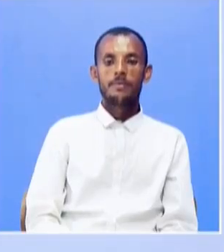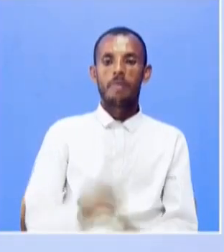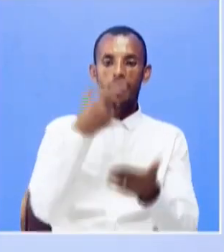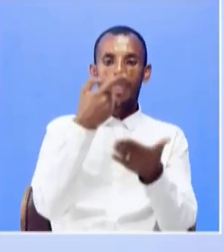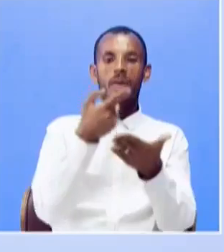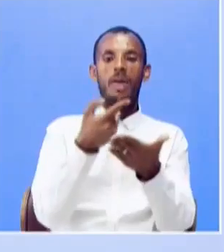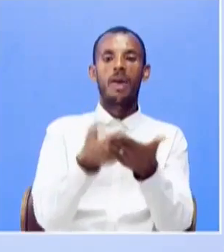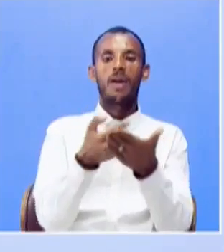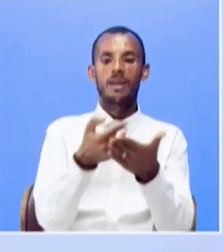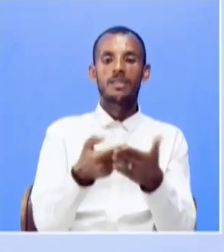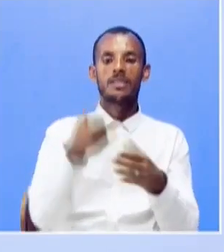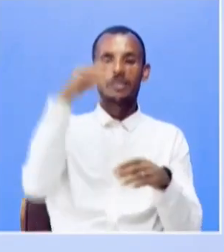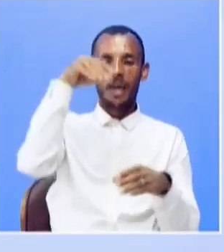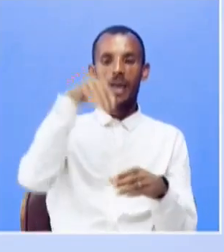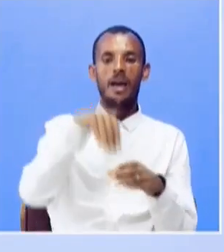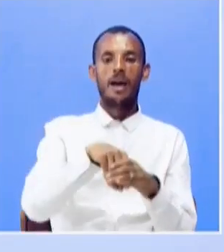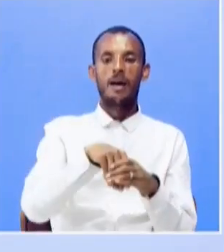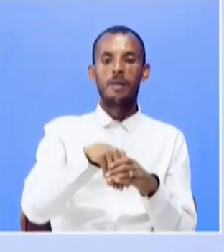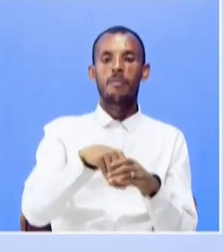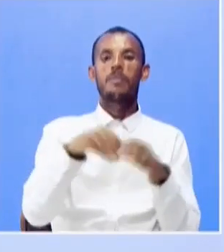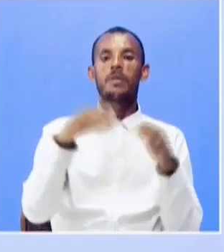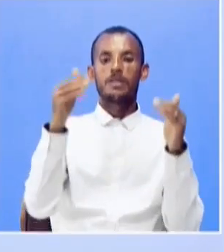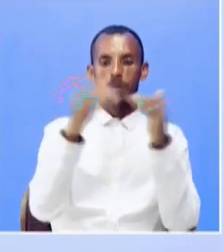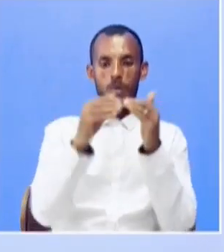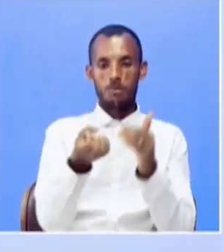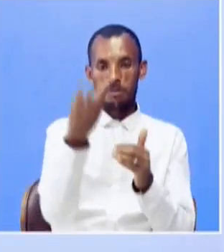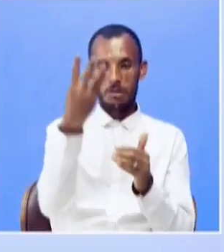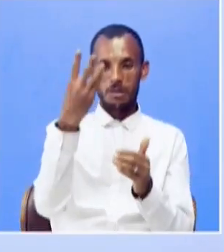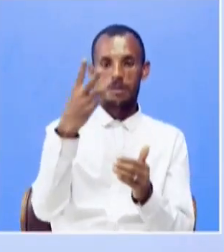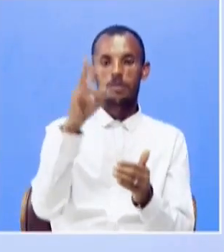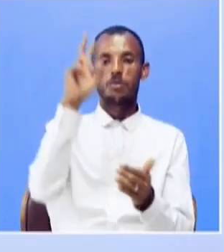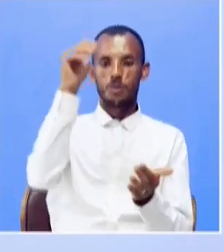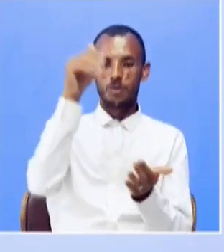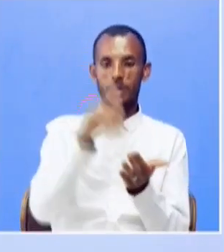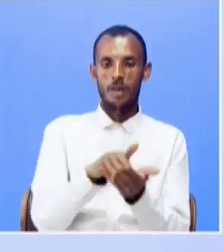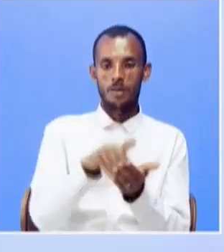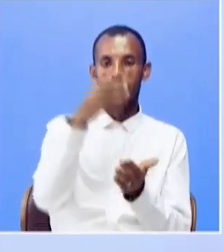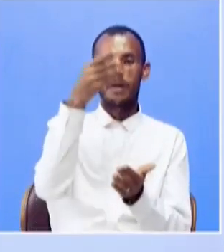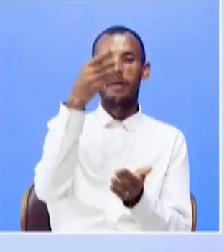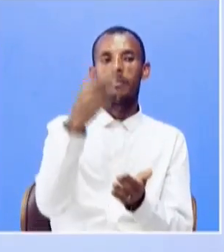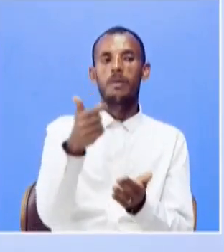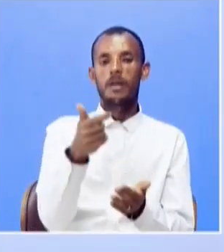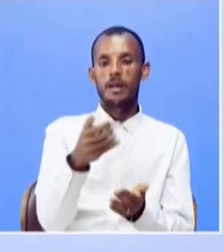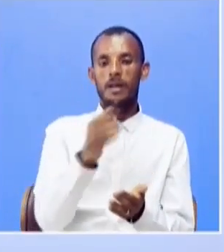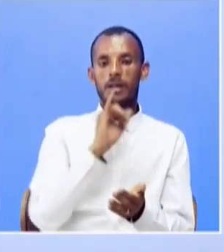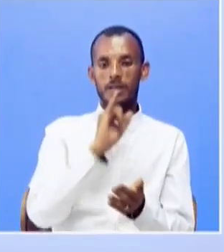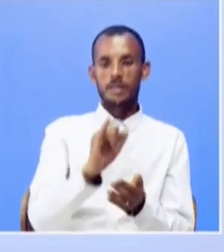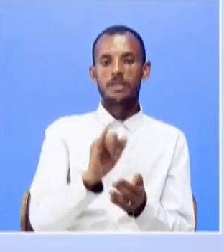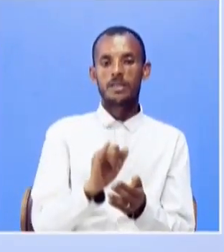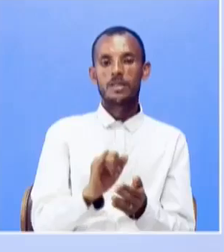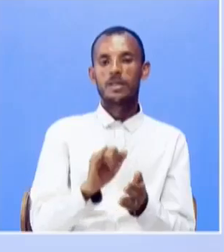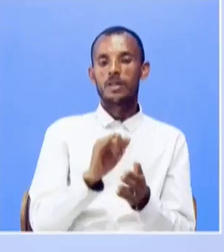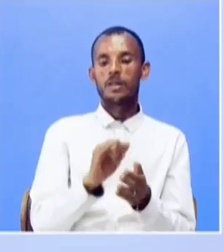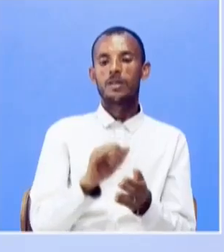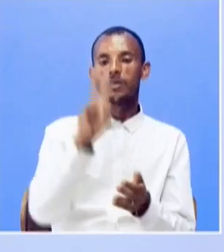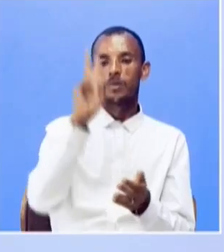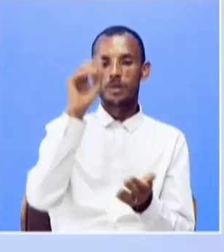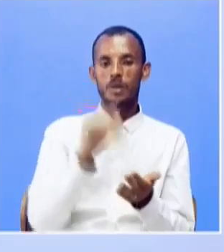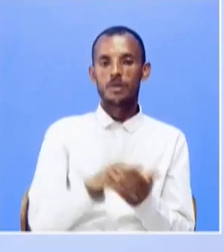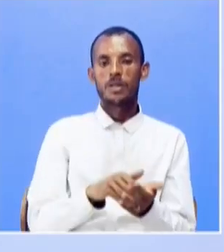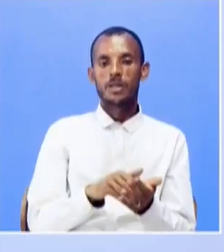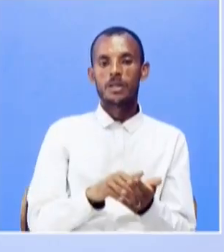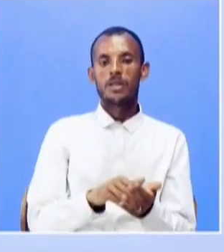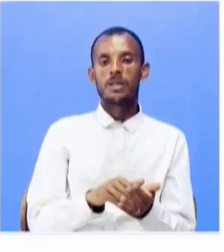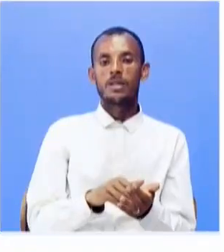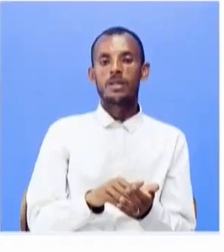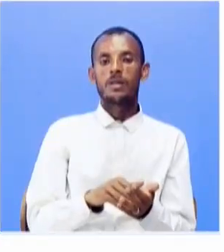Here, the income is 2000 birr. It falls on 2000 birr, falls again